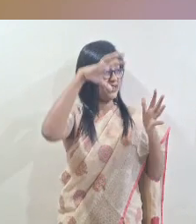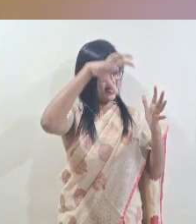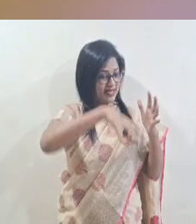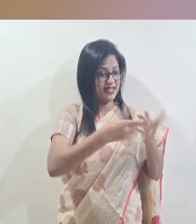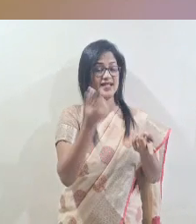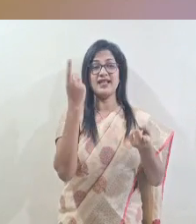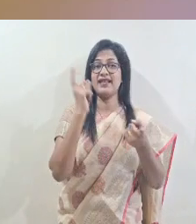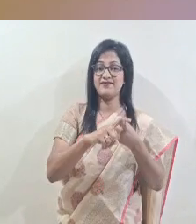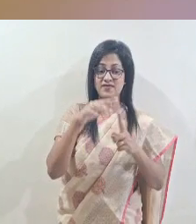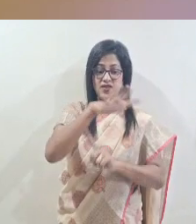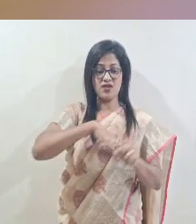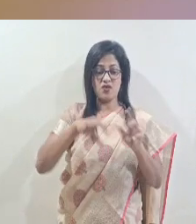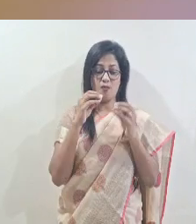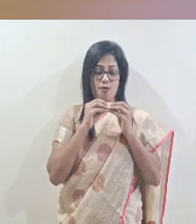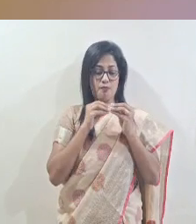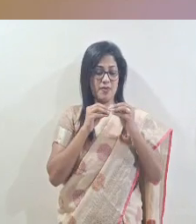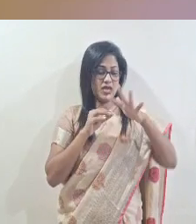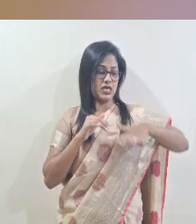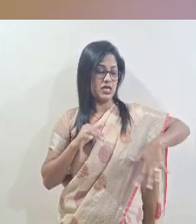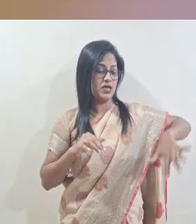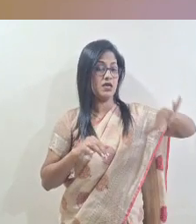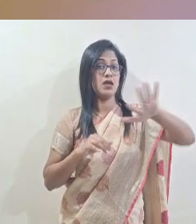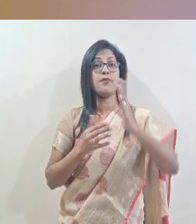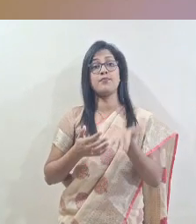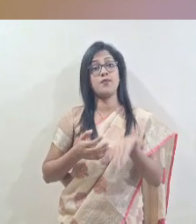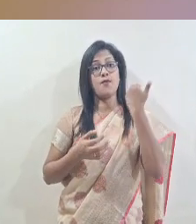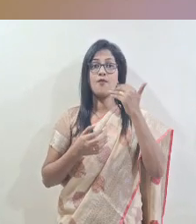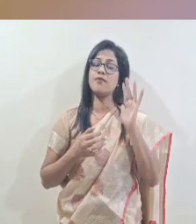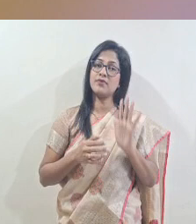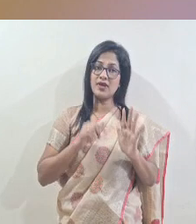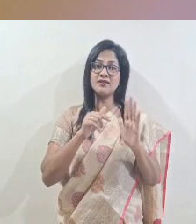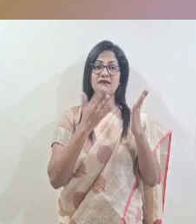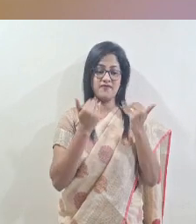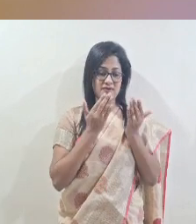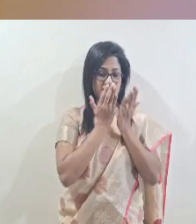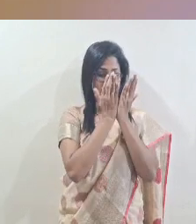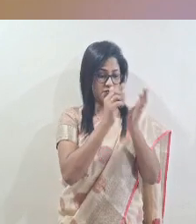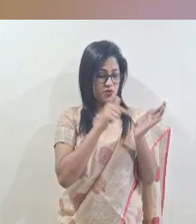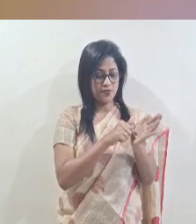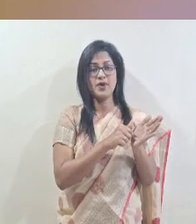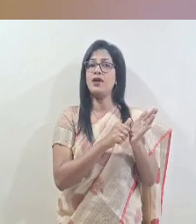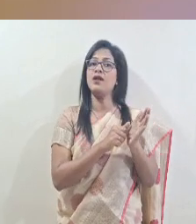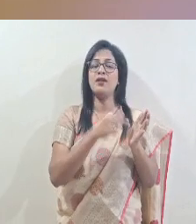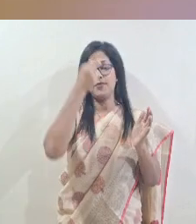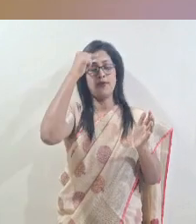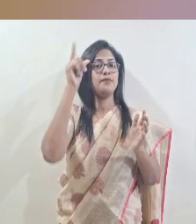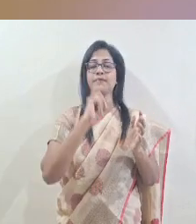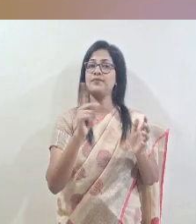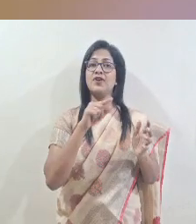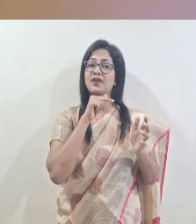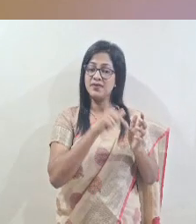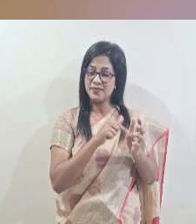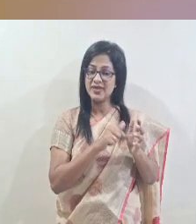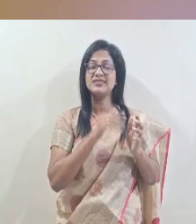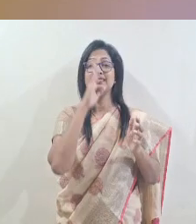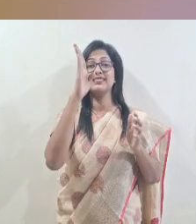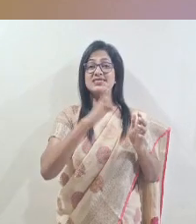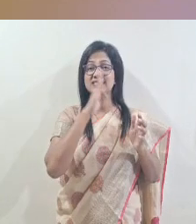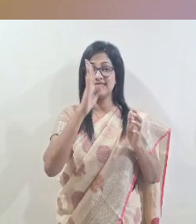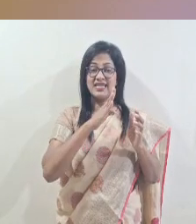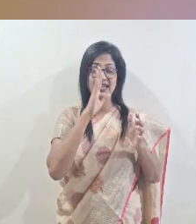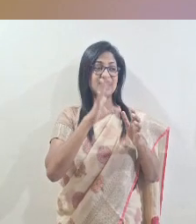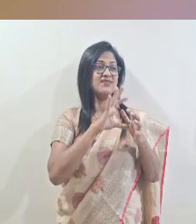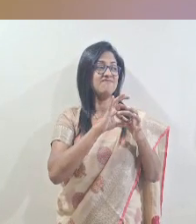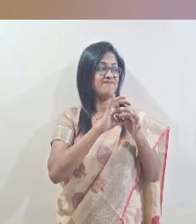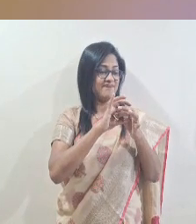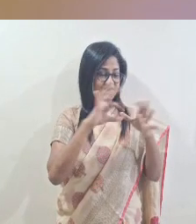created around the Mumbai region. So available capacity of this port is not issue, but it has very low rail coefficient